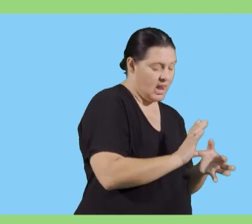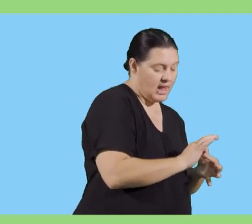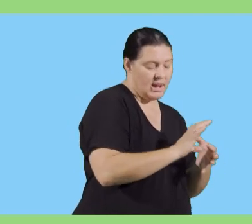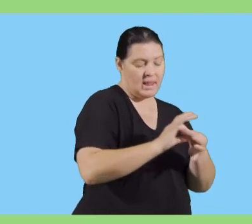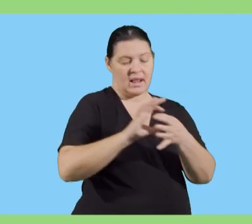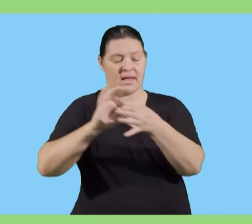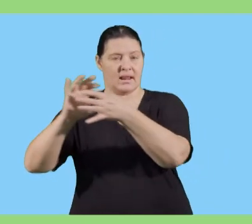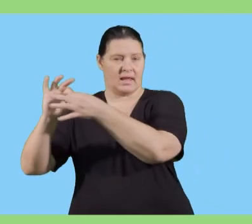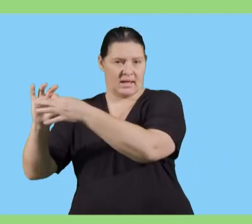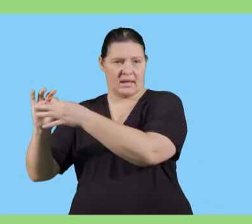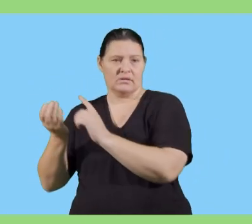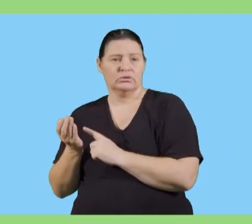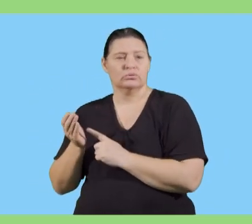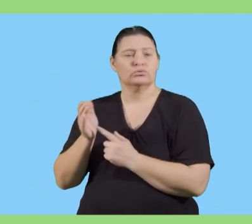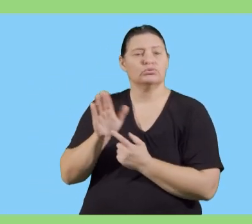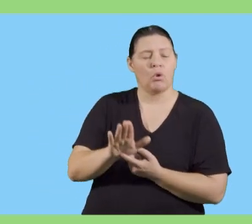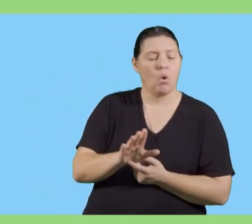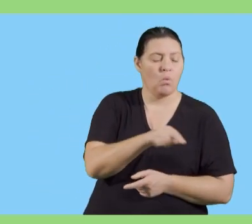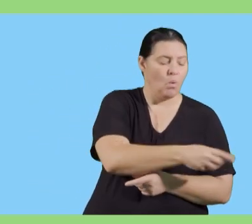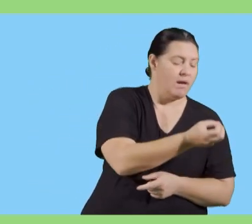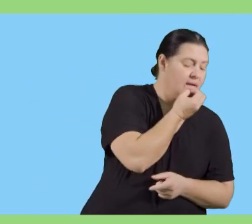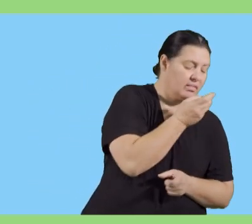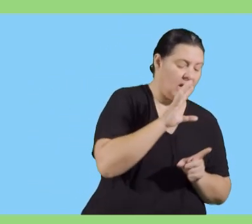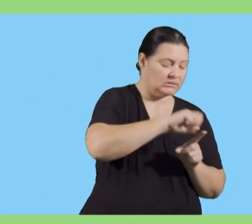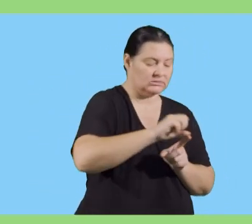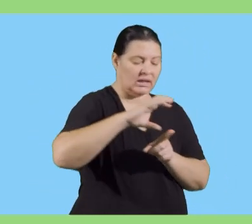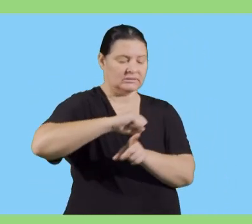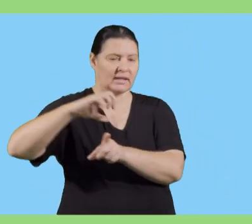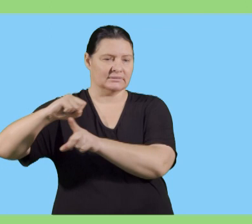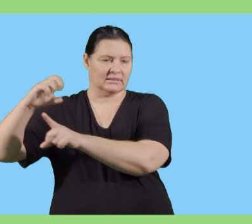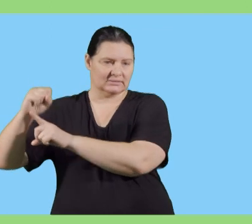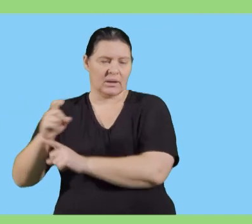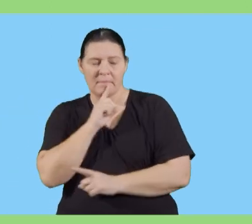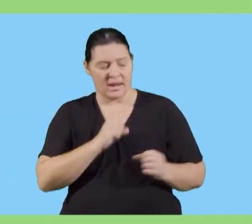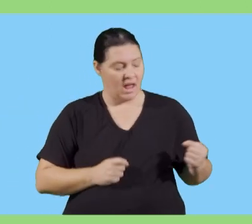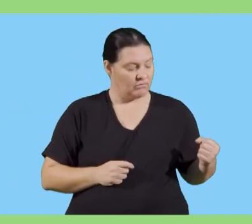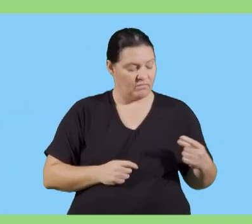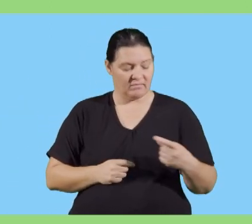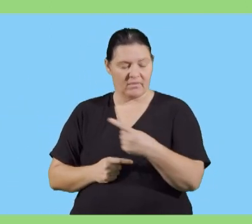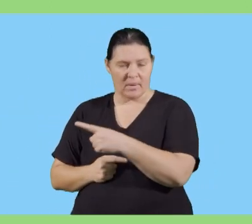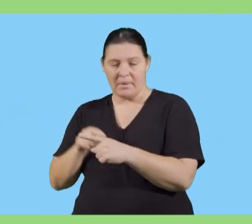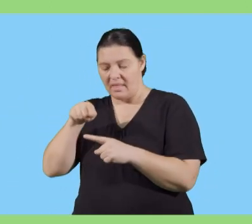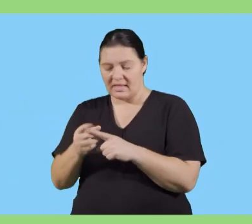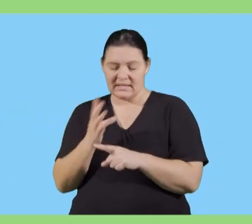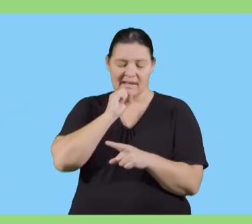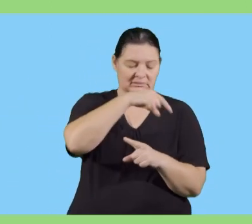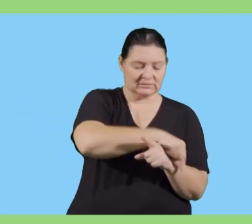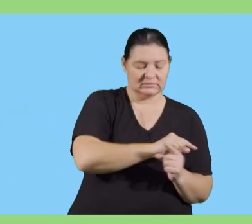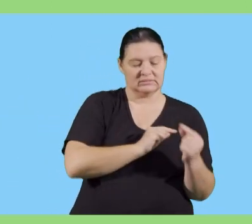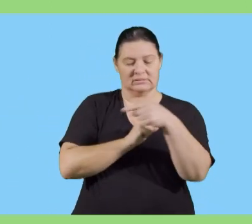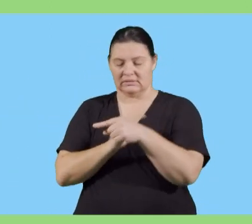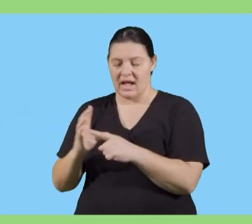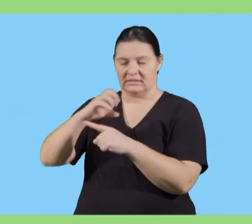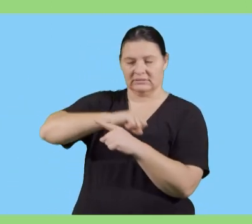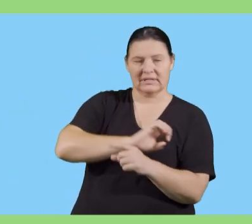eats what. So we normally use arrows to show the flow of energy from one organism to the other. And then the